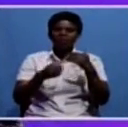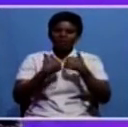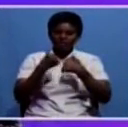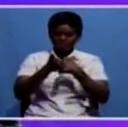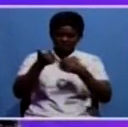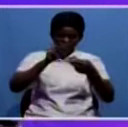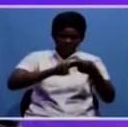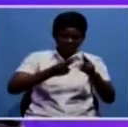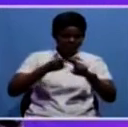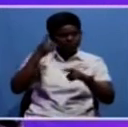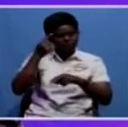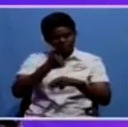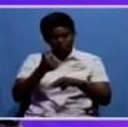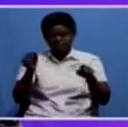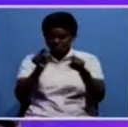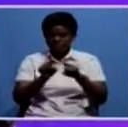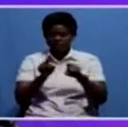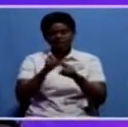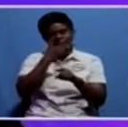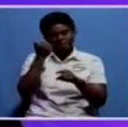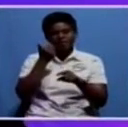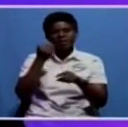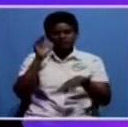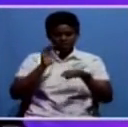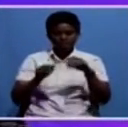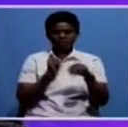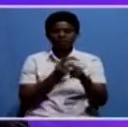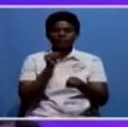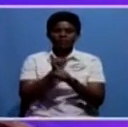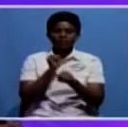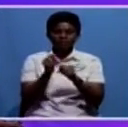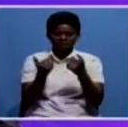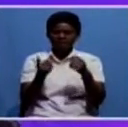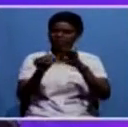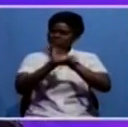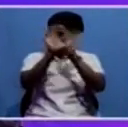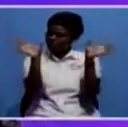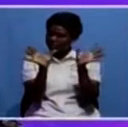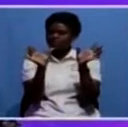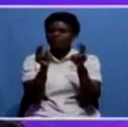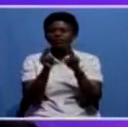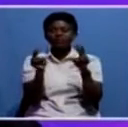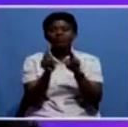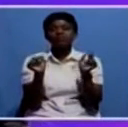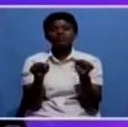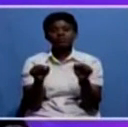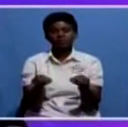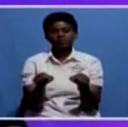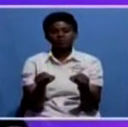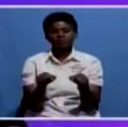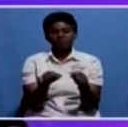this asset and maybe even reap better than we are doing now. So it's as clear as that. It's just an issue of